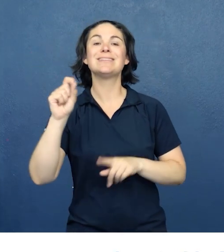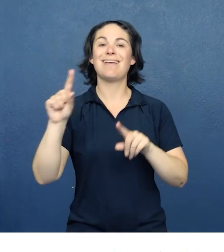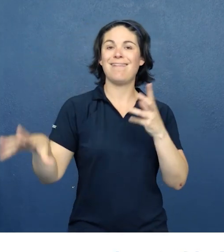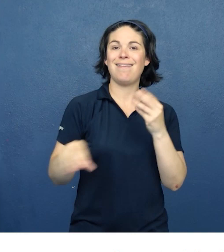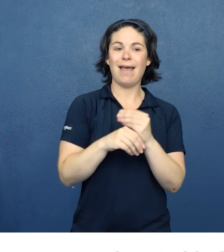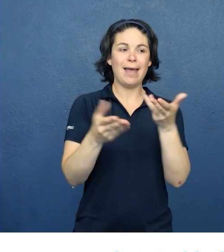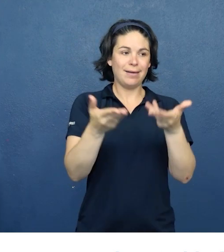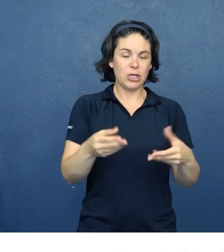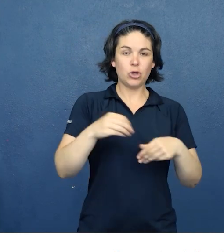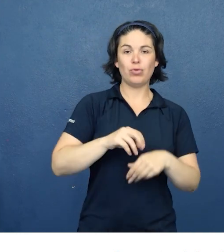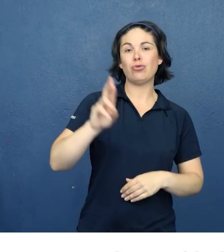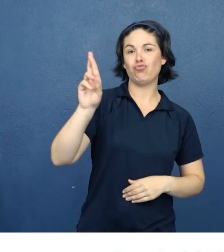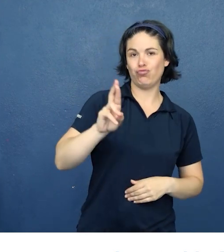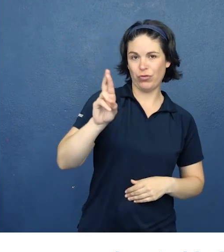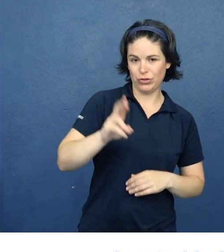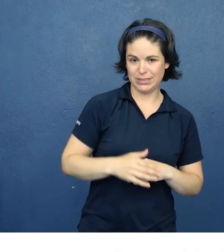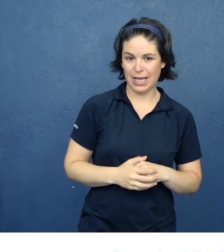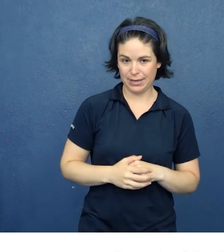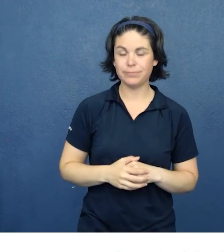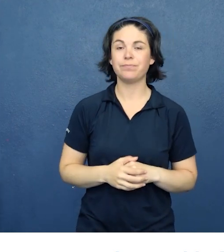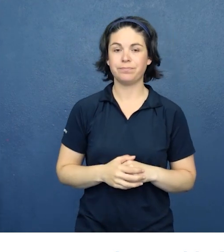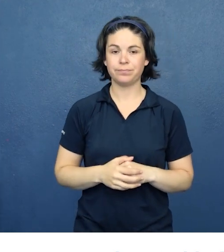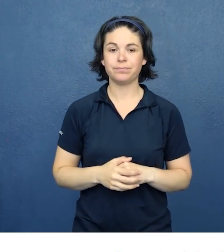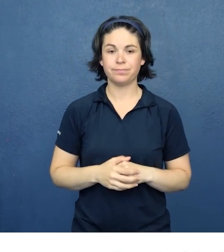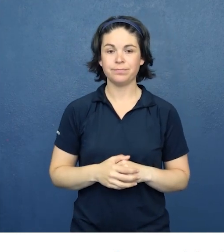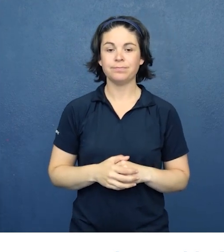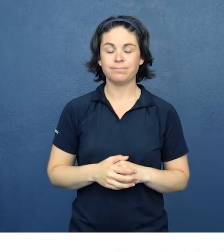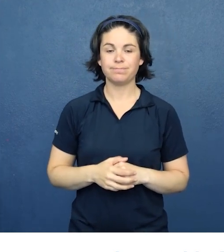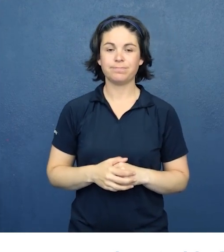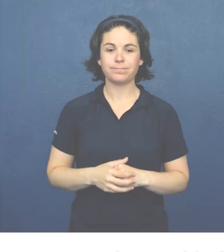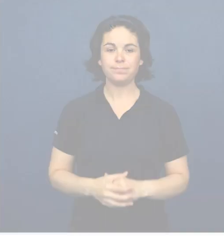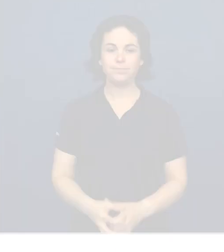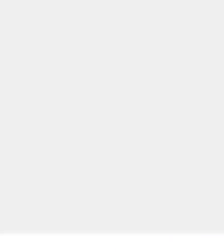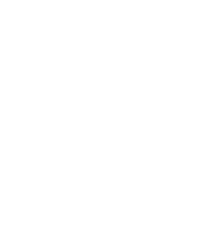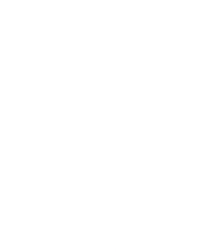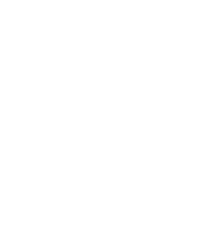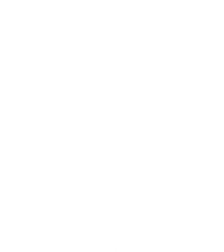called Roy's Desert Springs and Windy Springs Wellness Center combination.